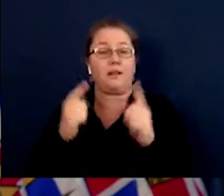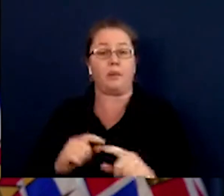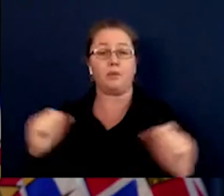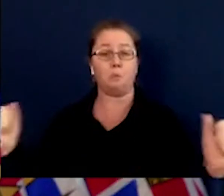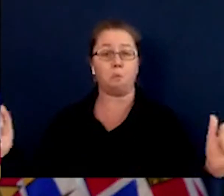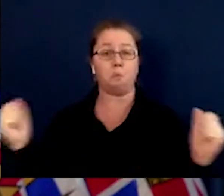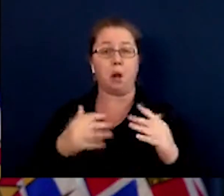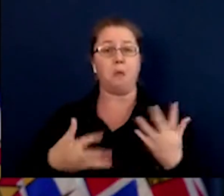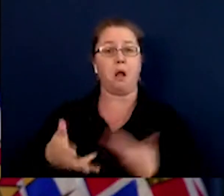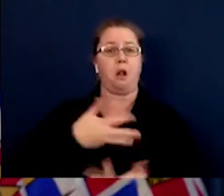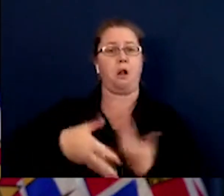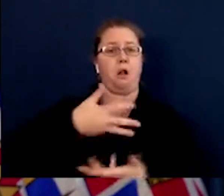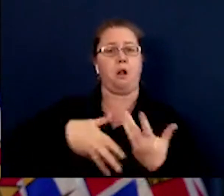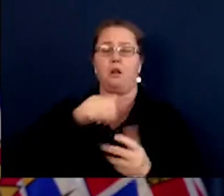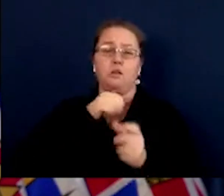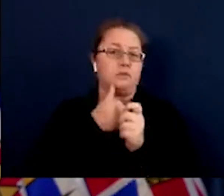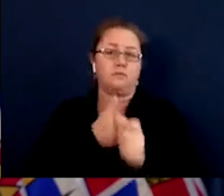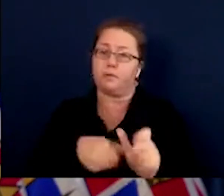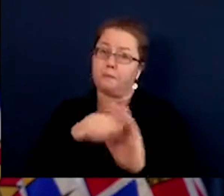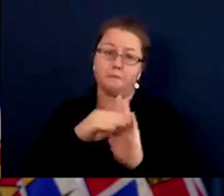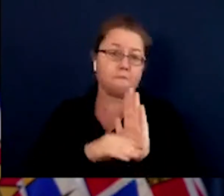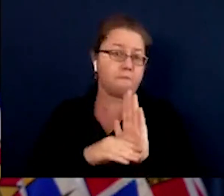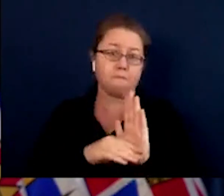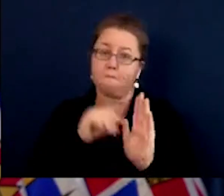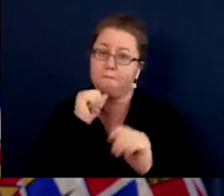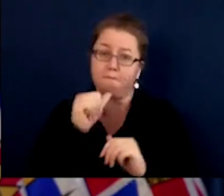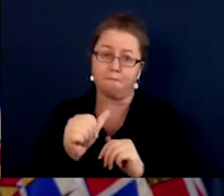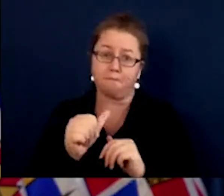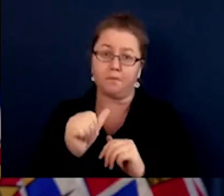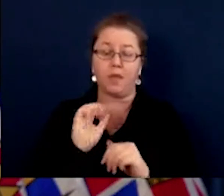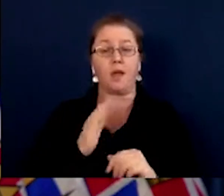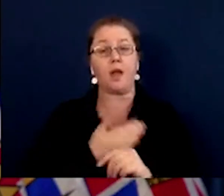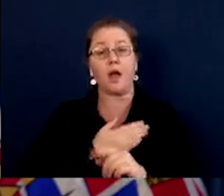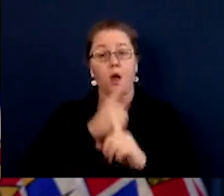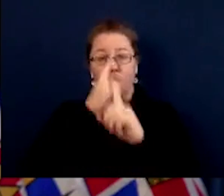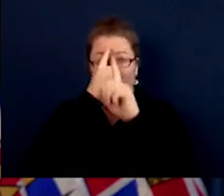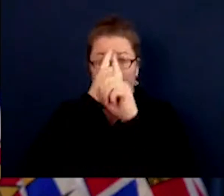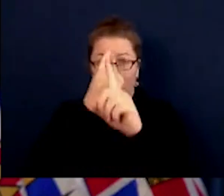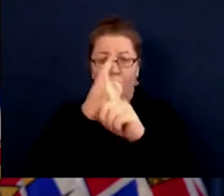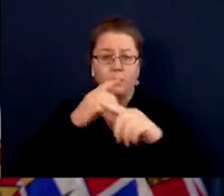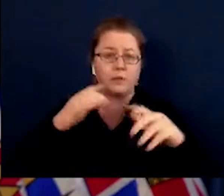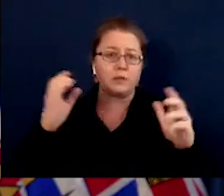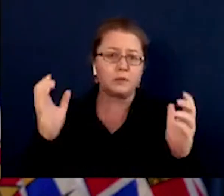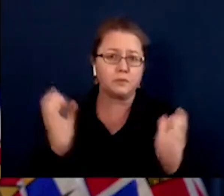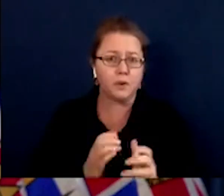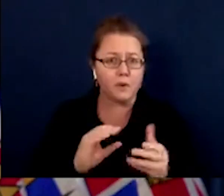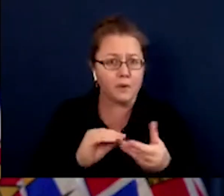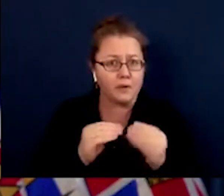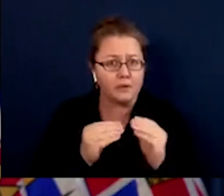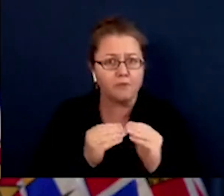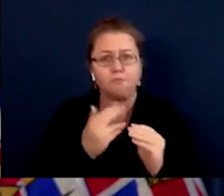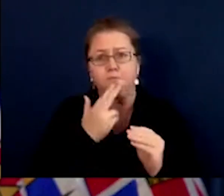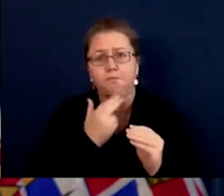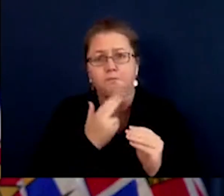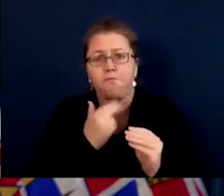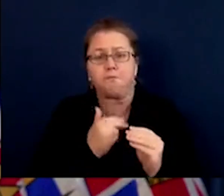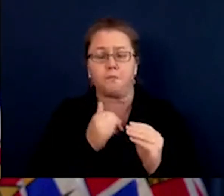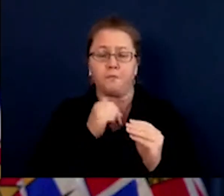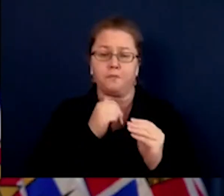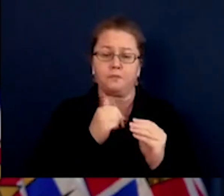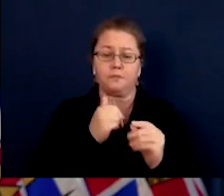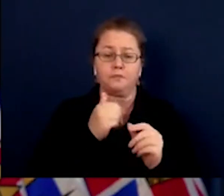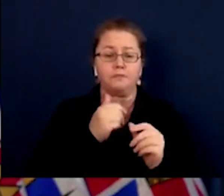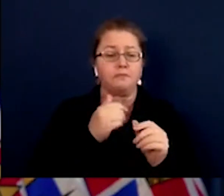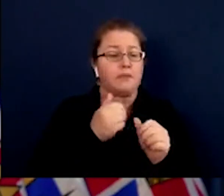all have right now. We may have the best intentions to keep them small, to make sure that we aren't